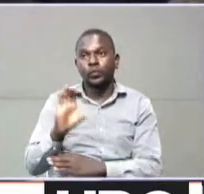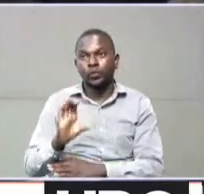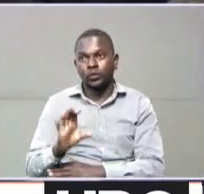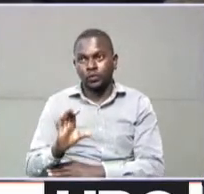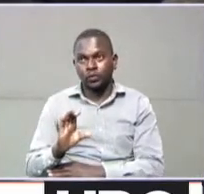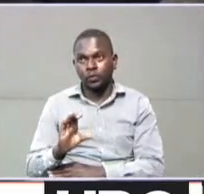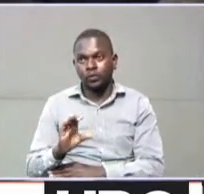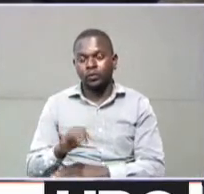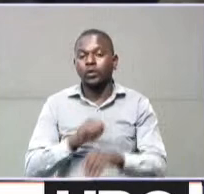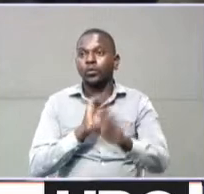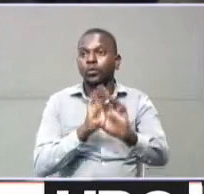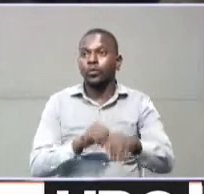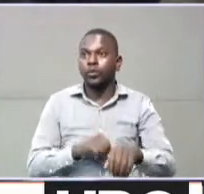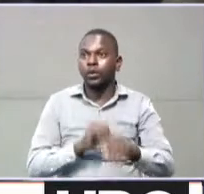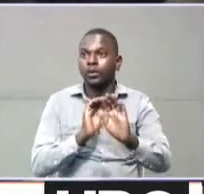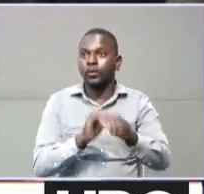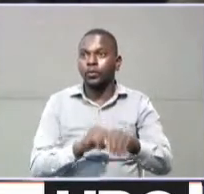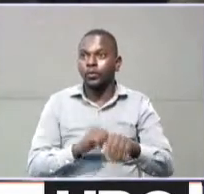of agriculture